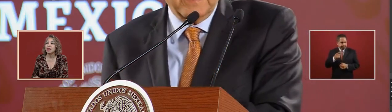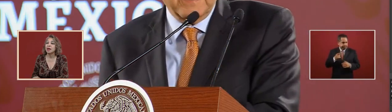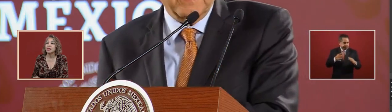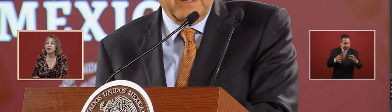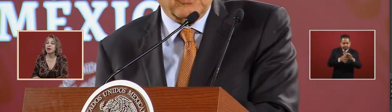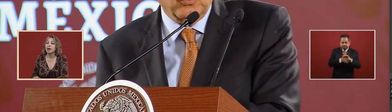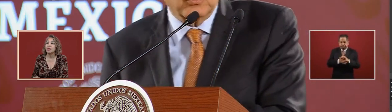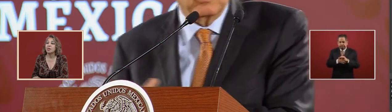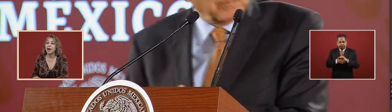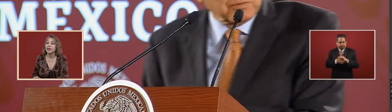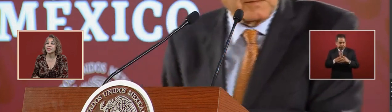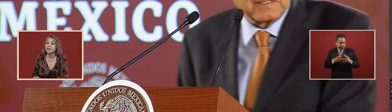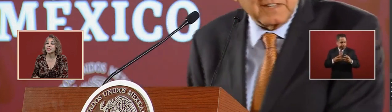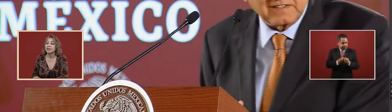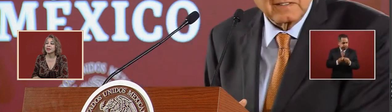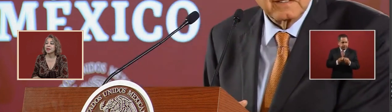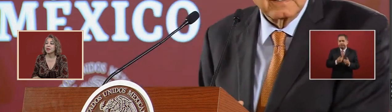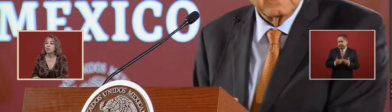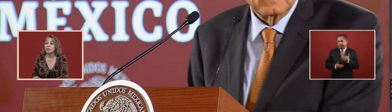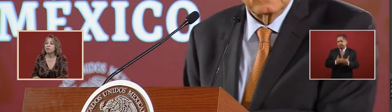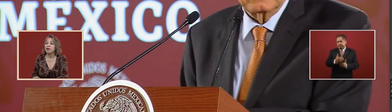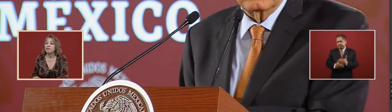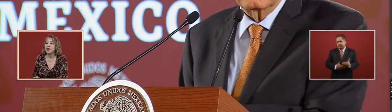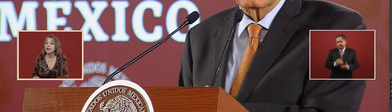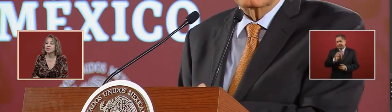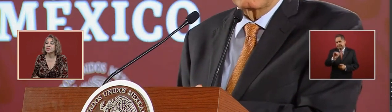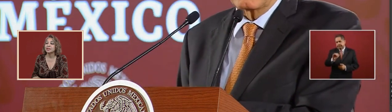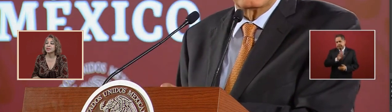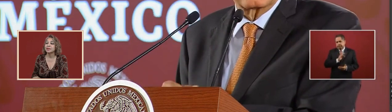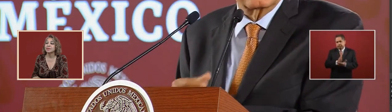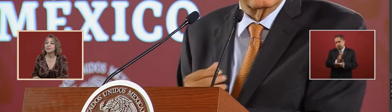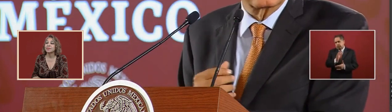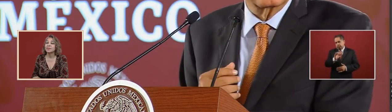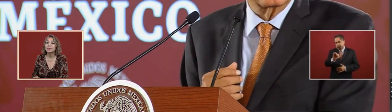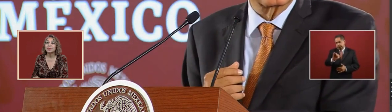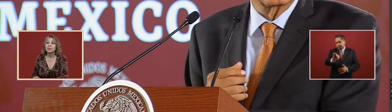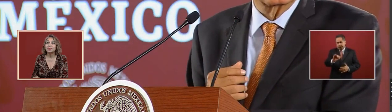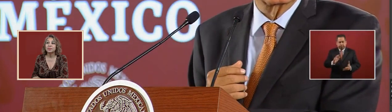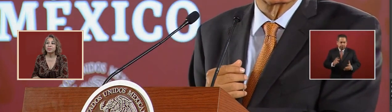este asunto, our ranks, vamos a avanzar, we'll advance. Hay,